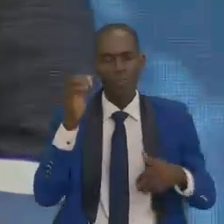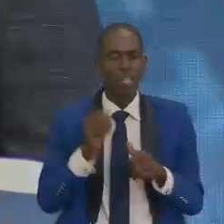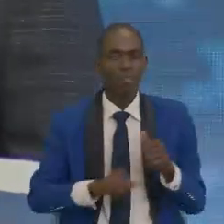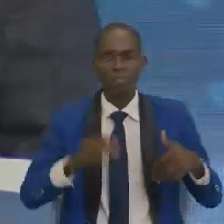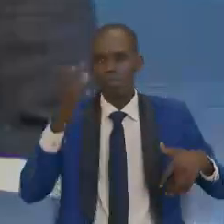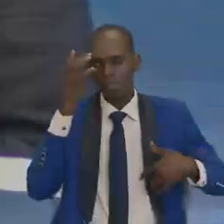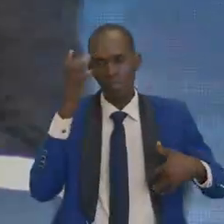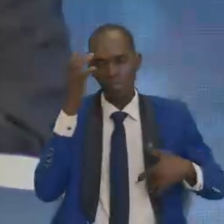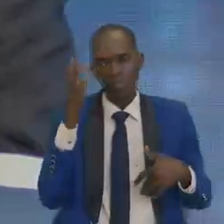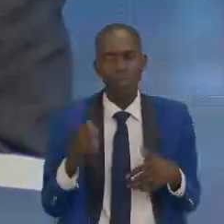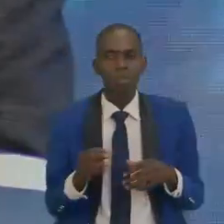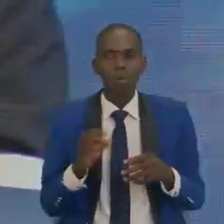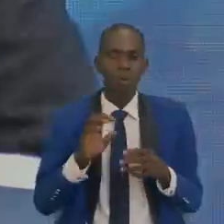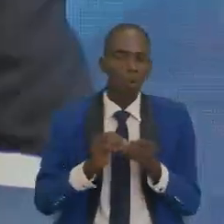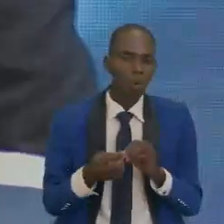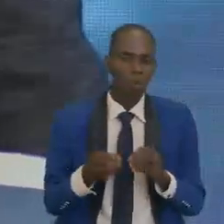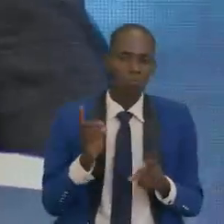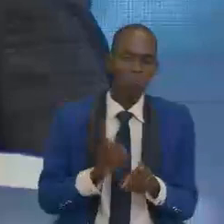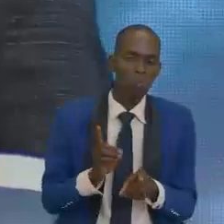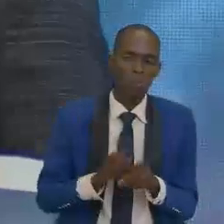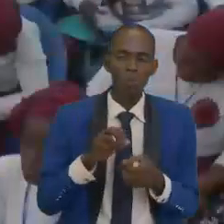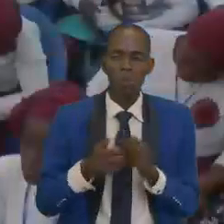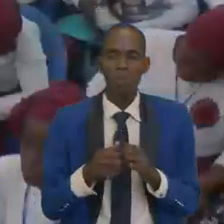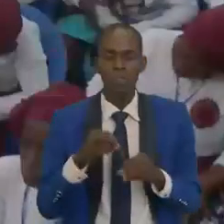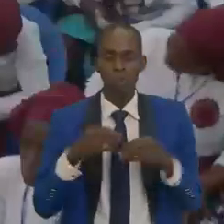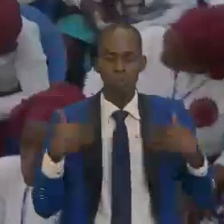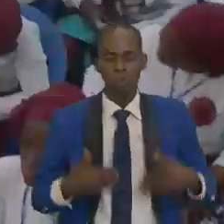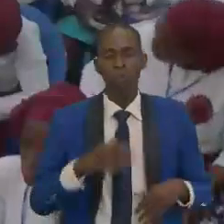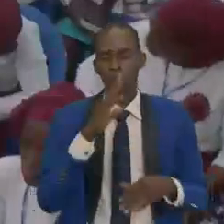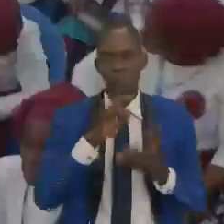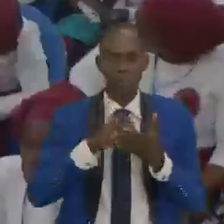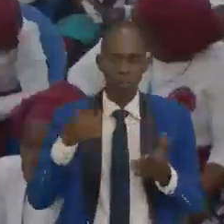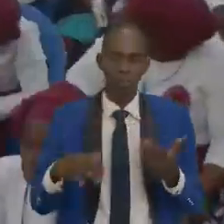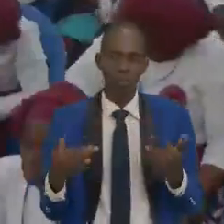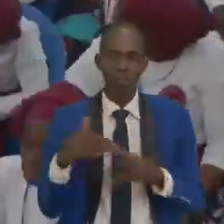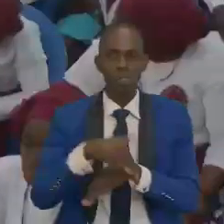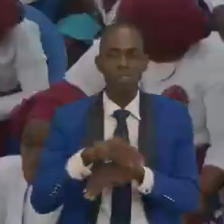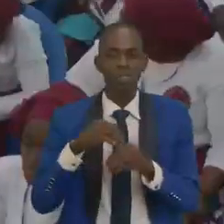or deformity in your body will be taken away tonight.